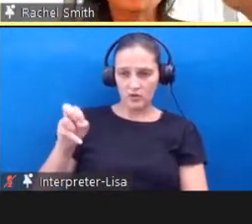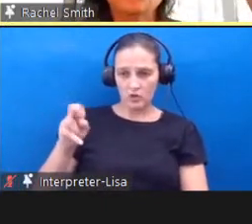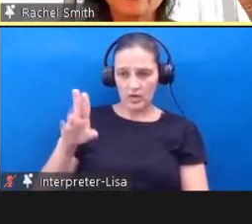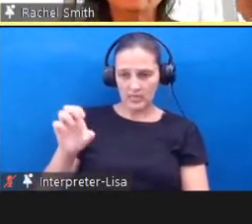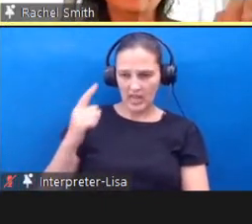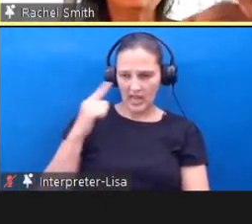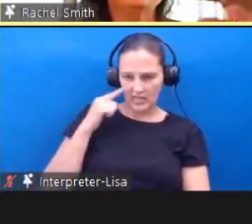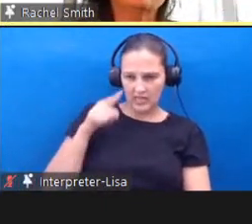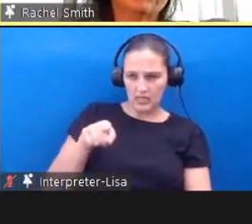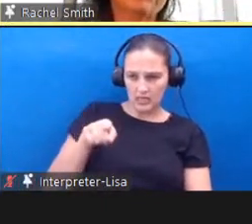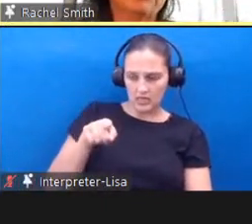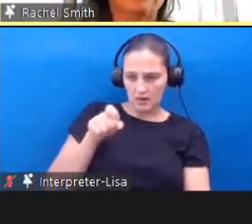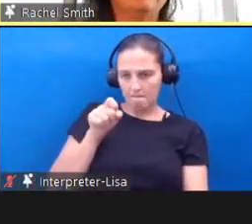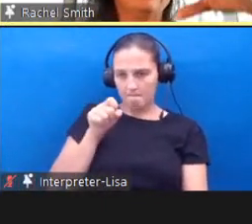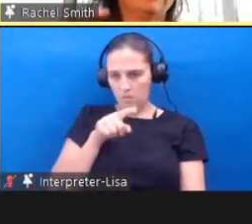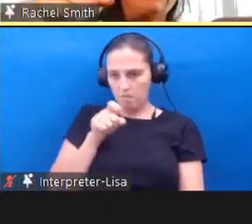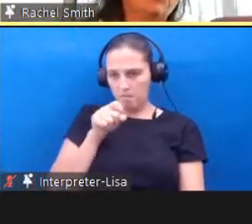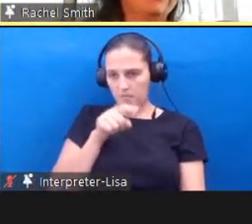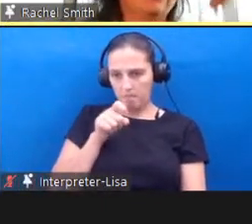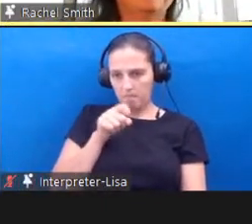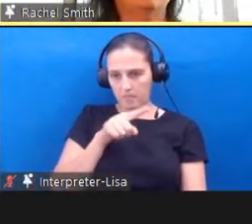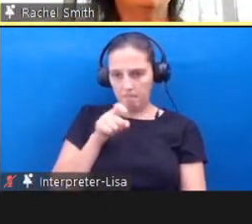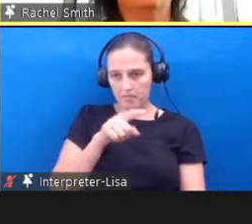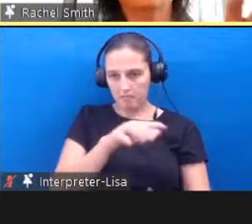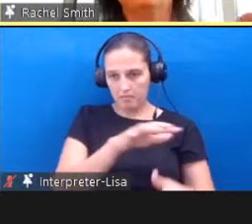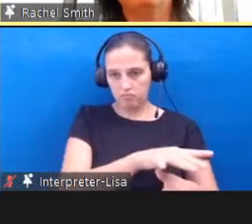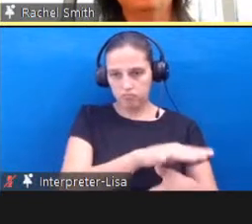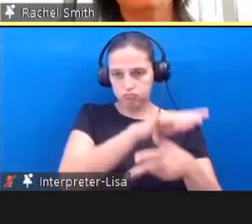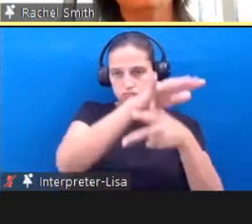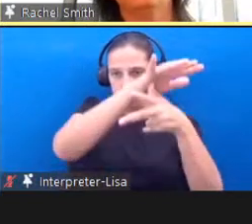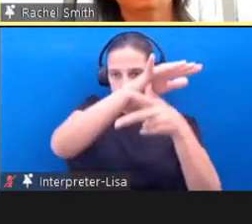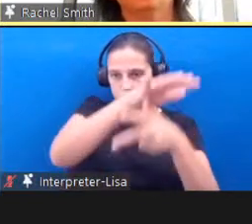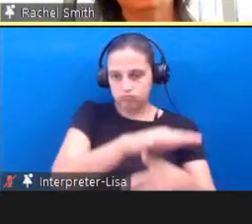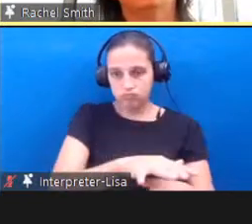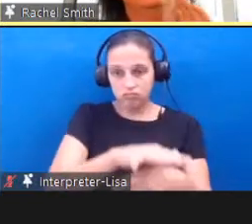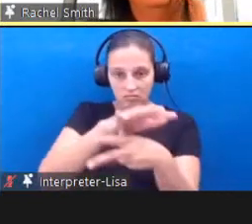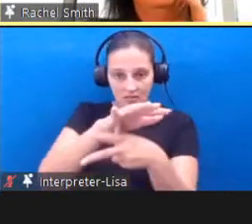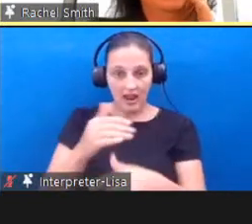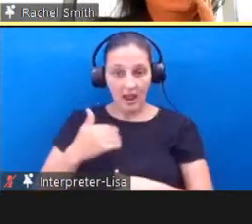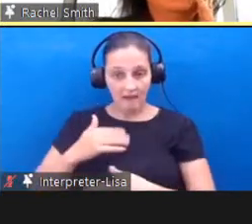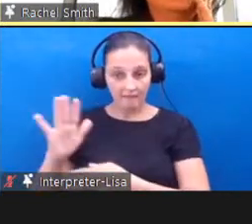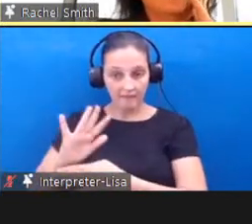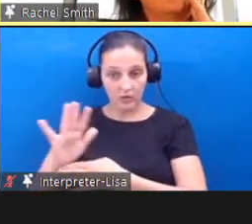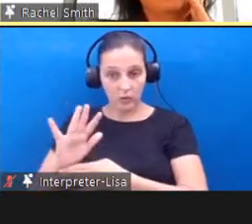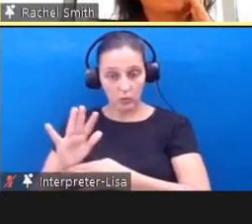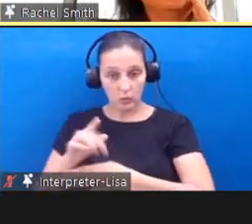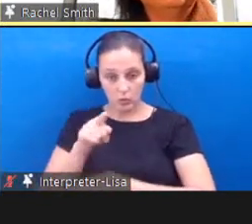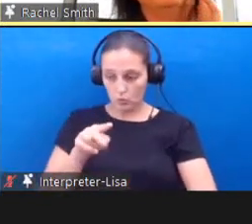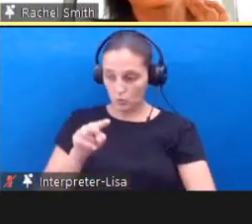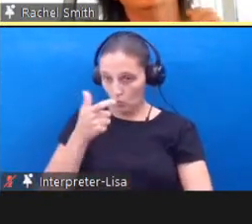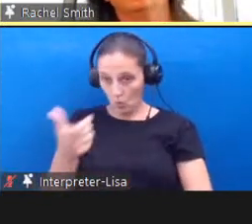signals to the helicopter to fly, and up it went and down it went. There's a video you could go to where where Ingenuity is